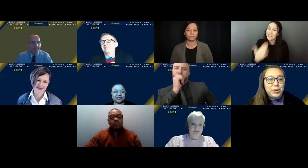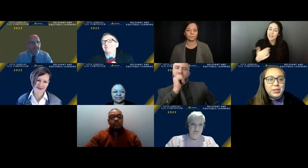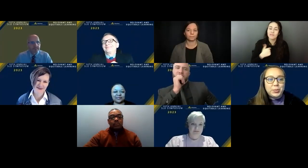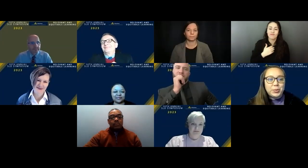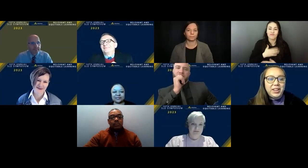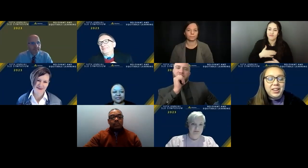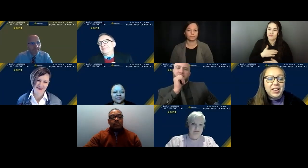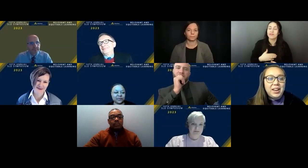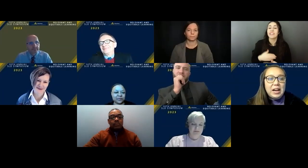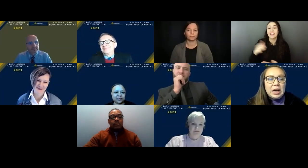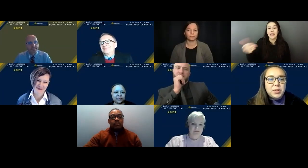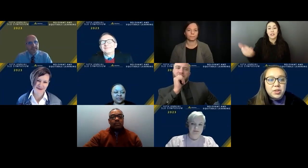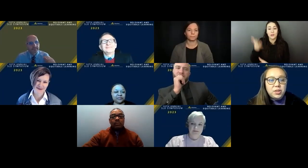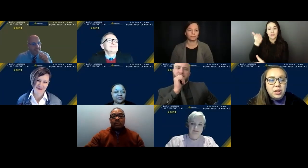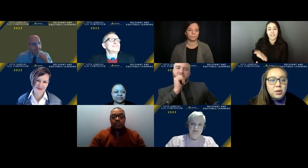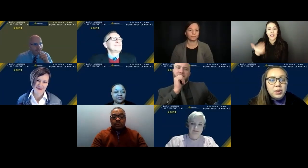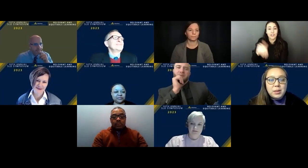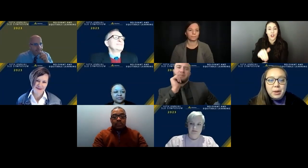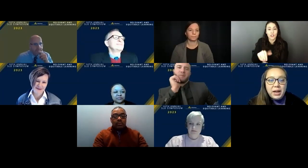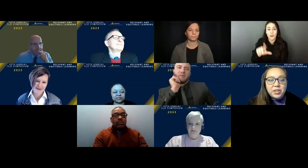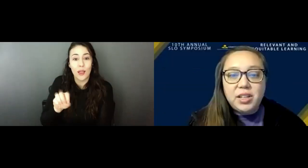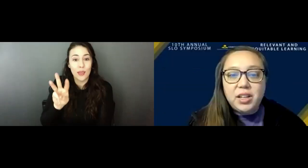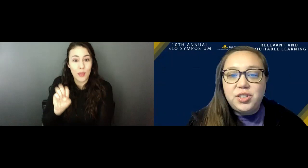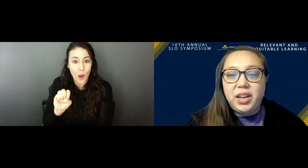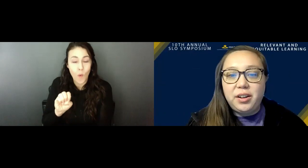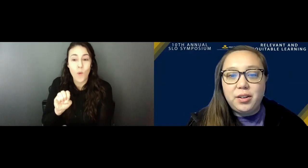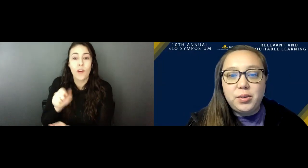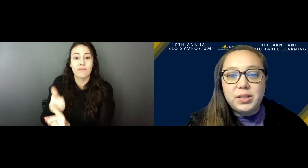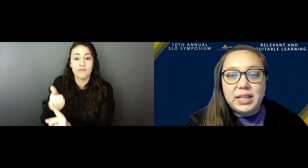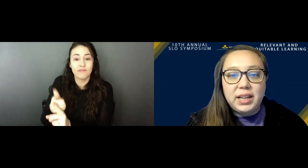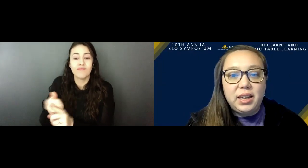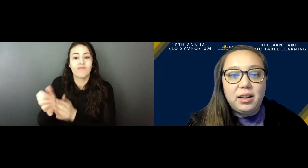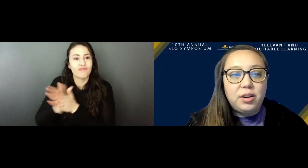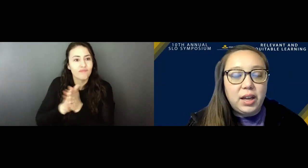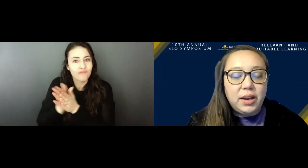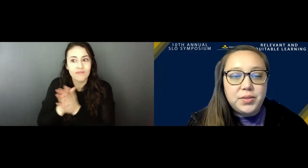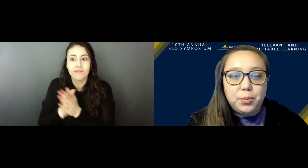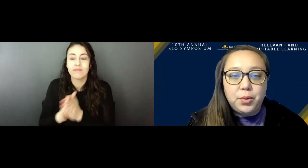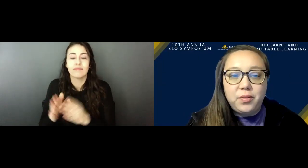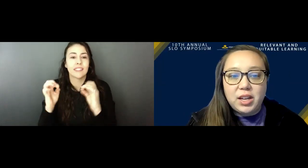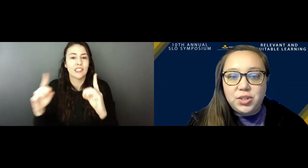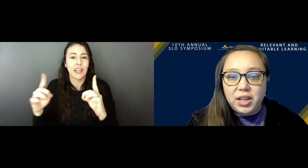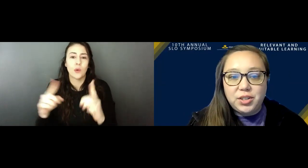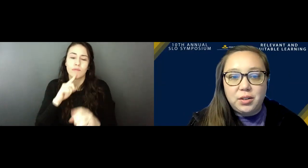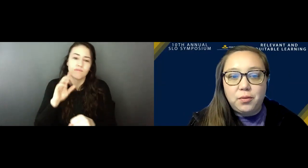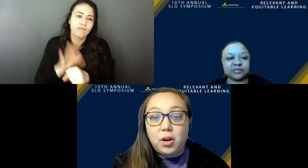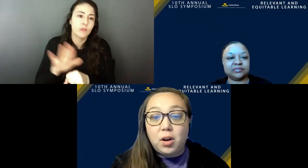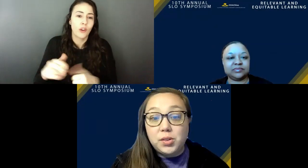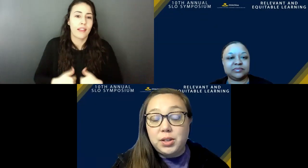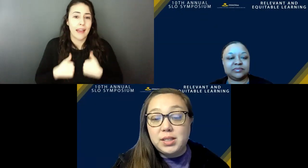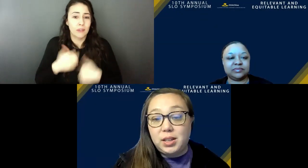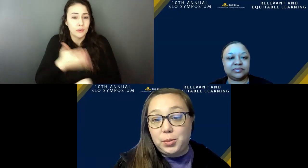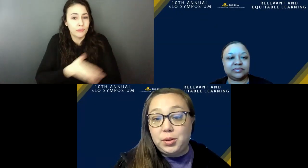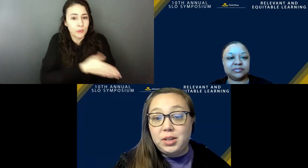Dr. Lowe this morning. Dr. Lowe is a passionate educator who has dedicated her life to improving education for